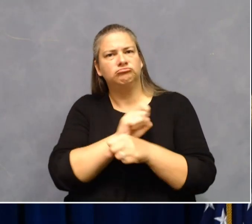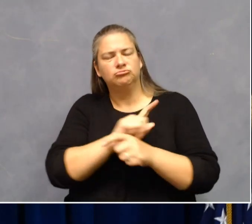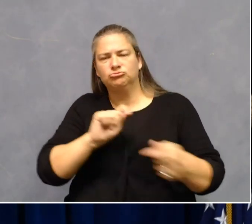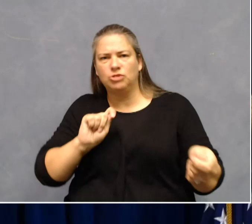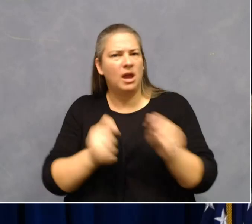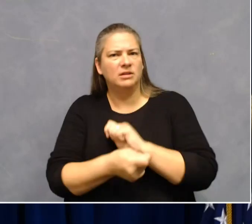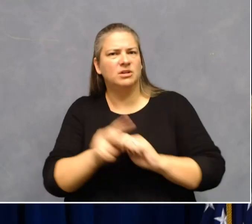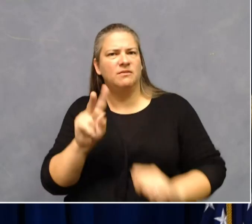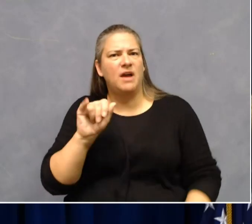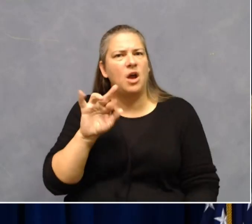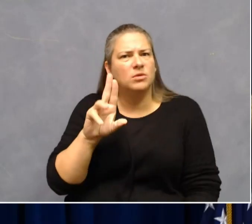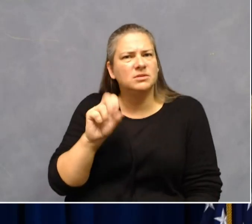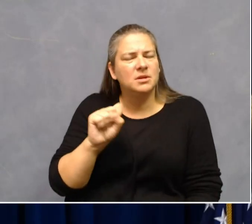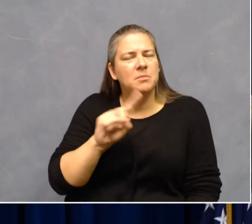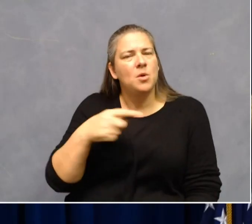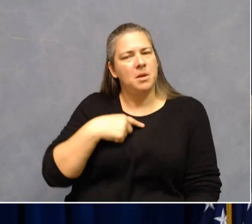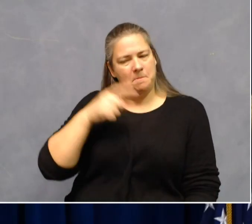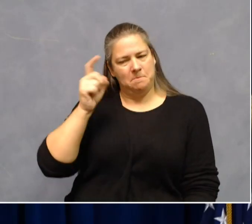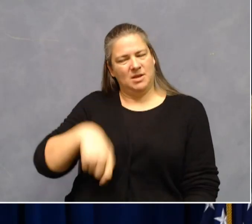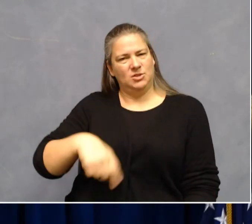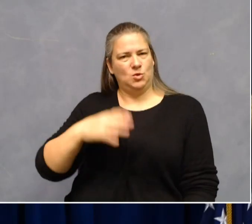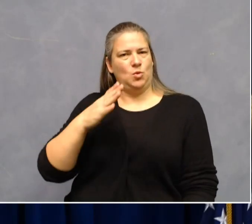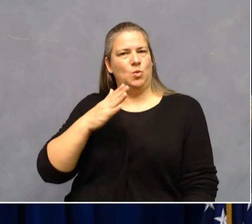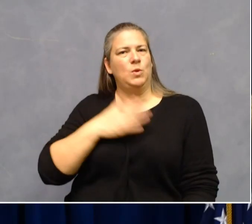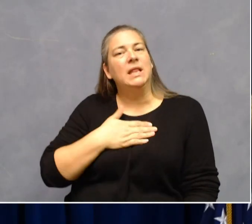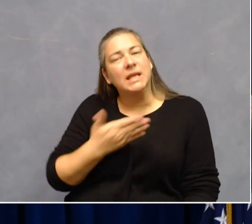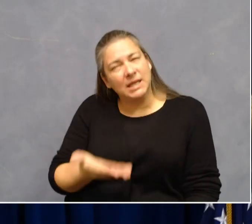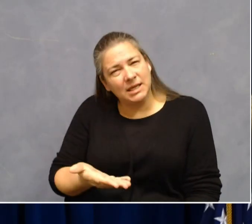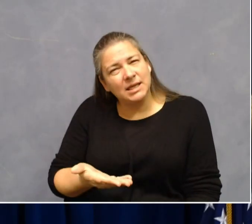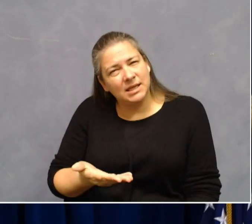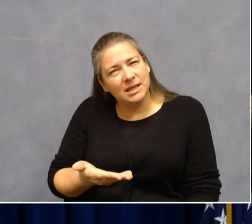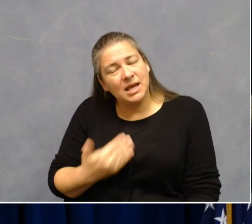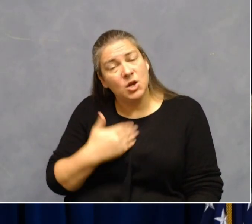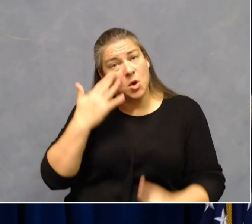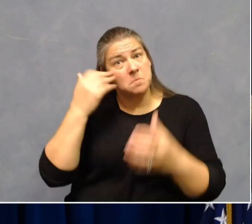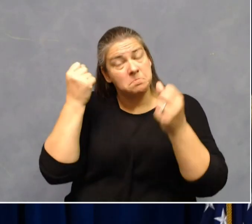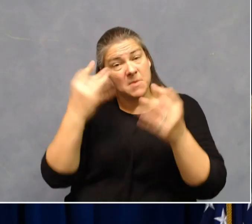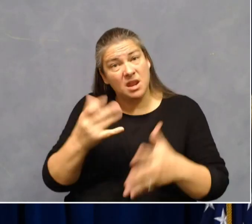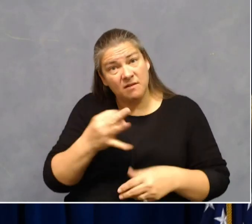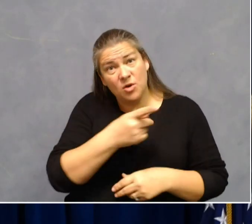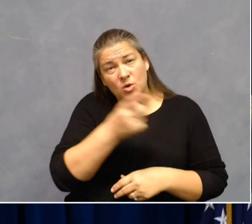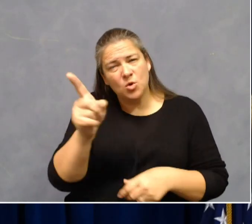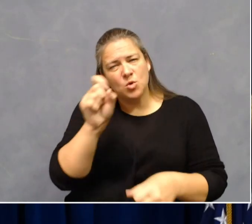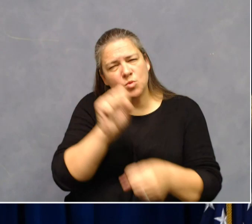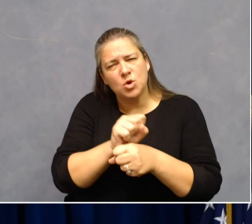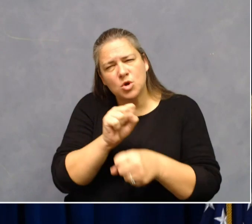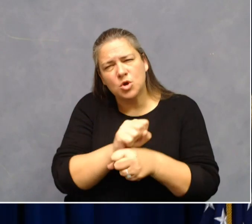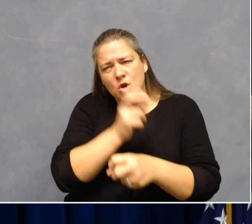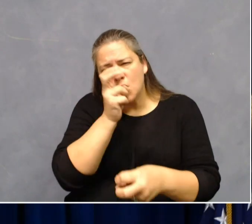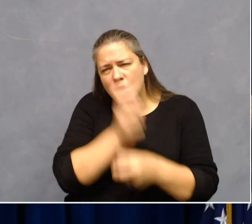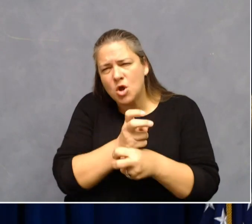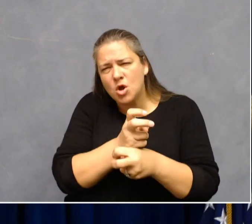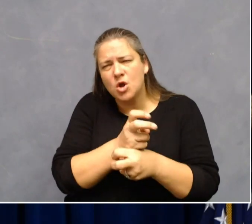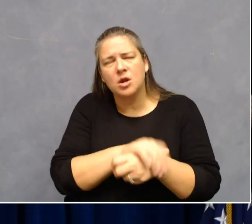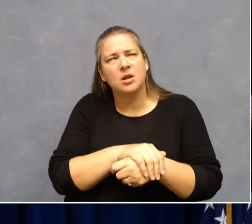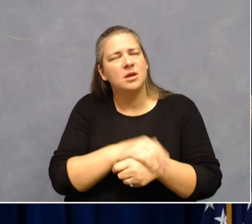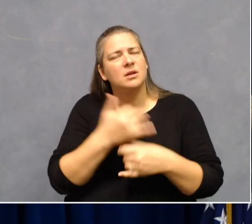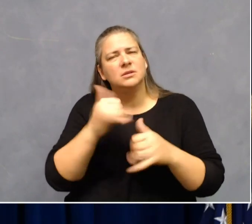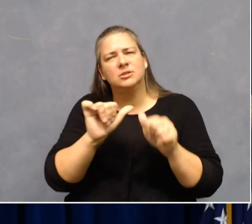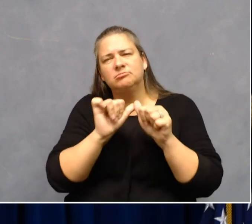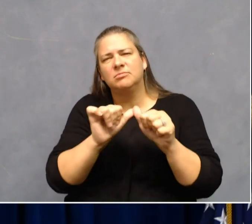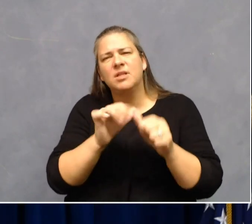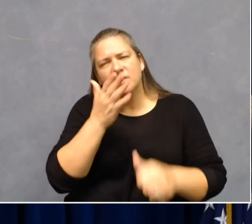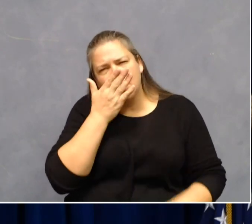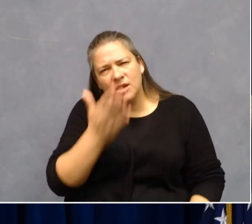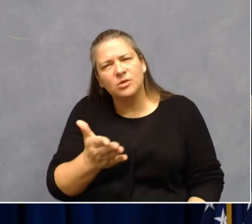be willing to. And I know so many of you out there have worked so hard and continue to work hard. Thank you. I know that there are others that have